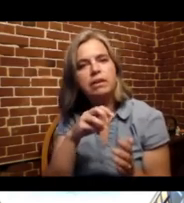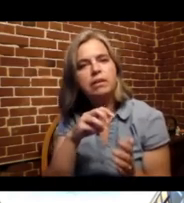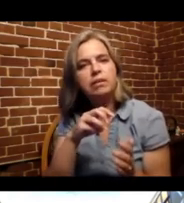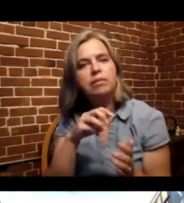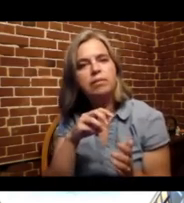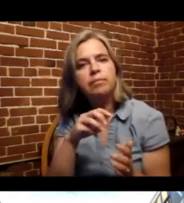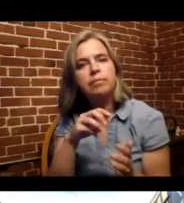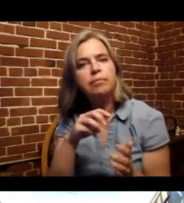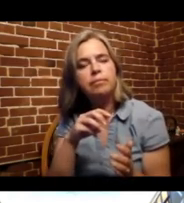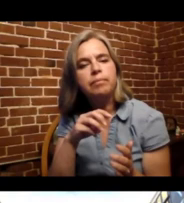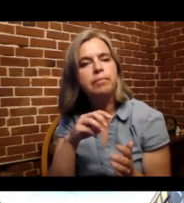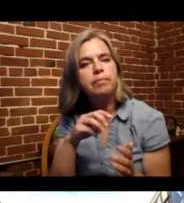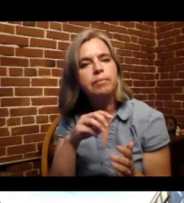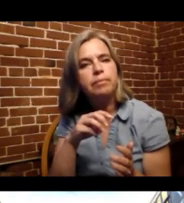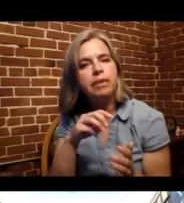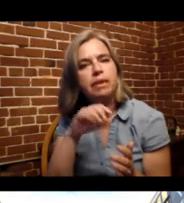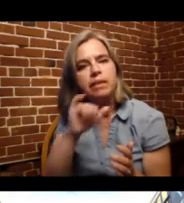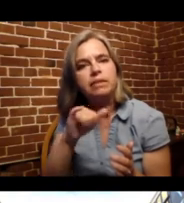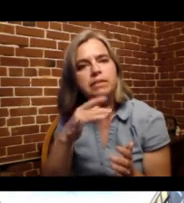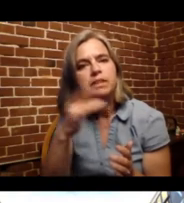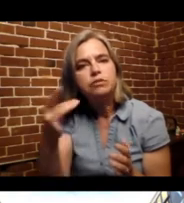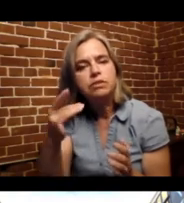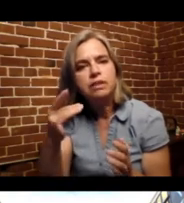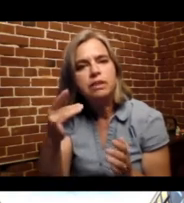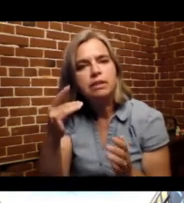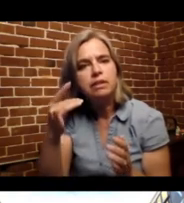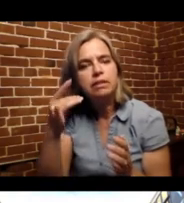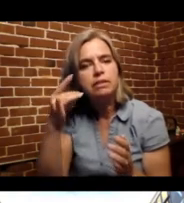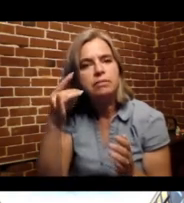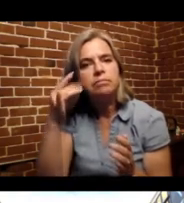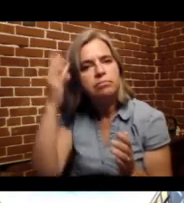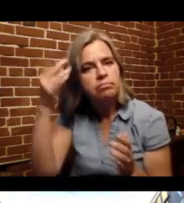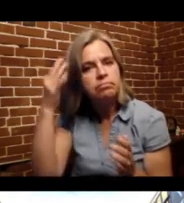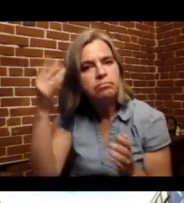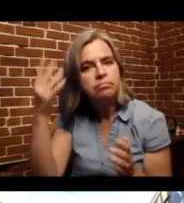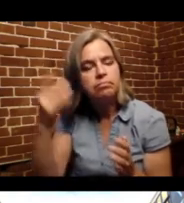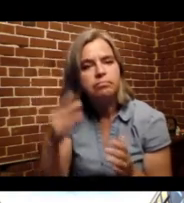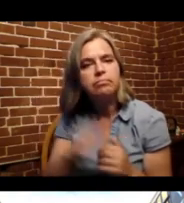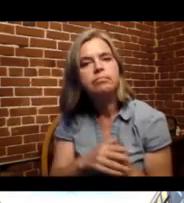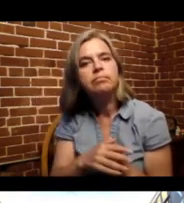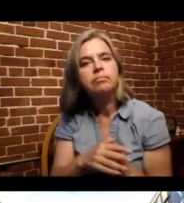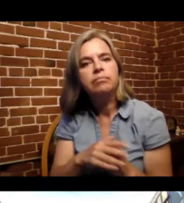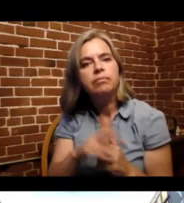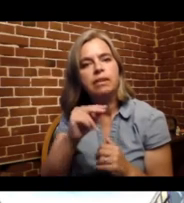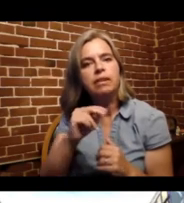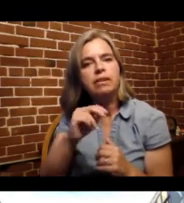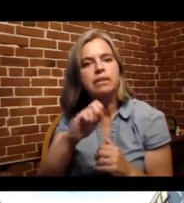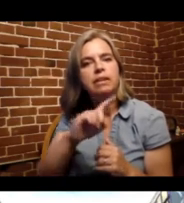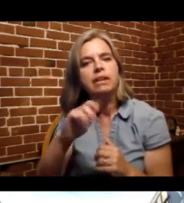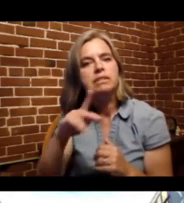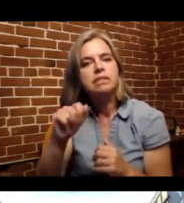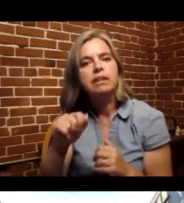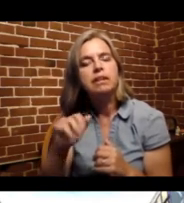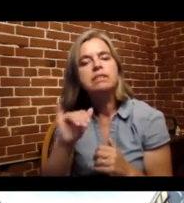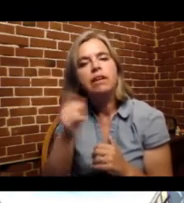people to process in their experience. Well, and that's also, I think that's the other element